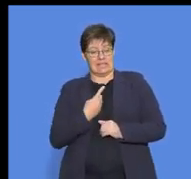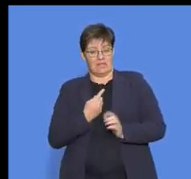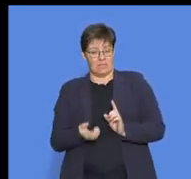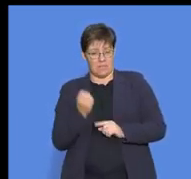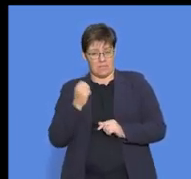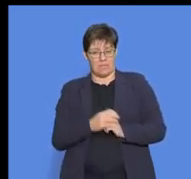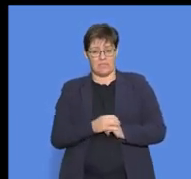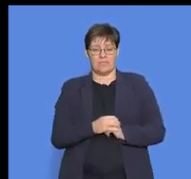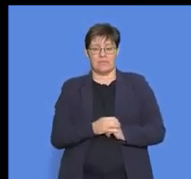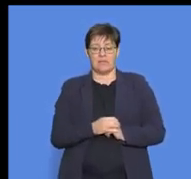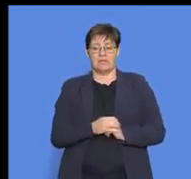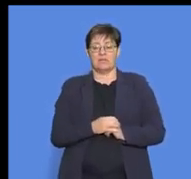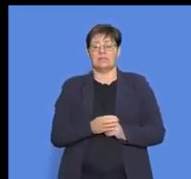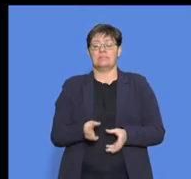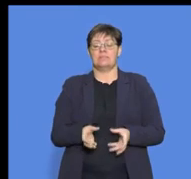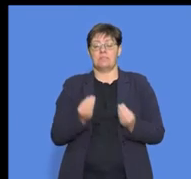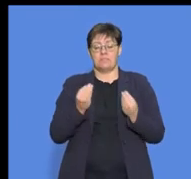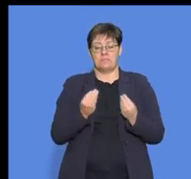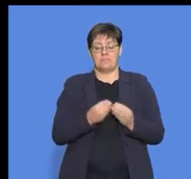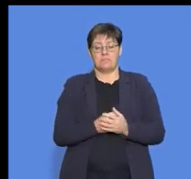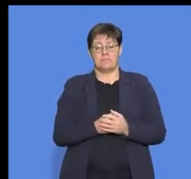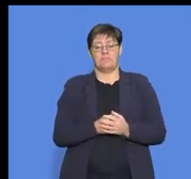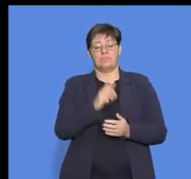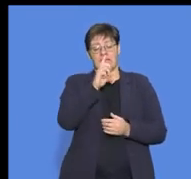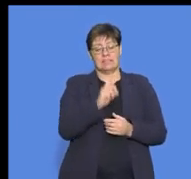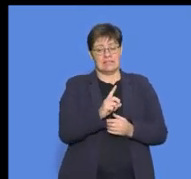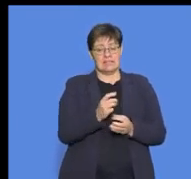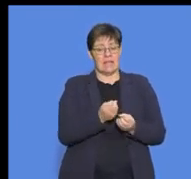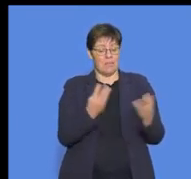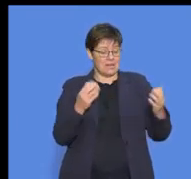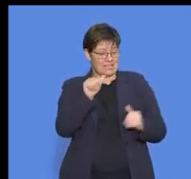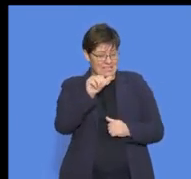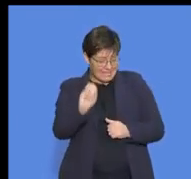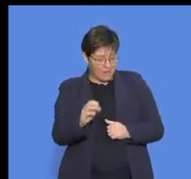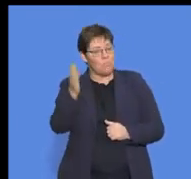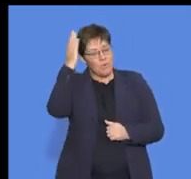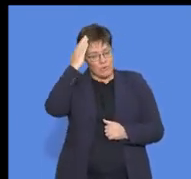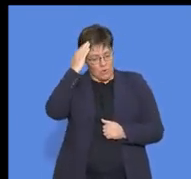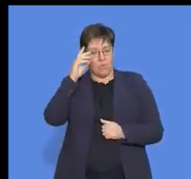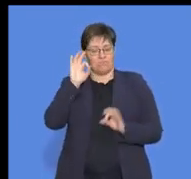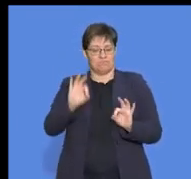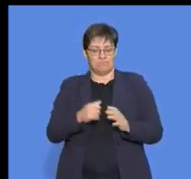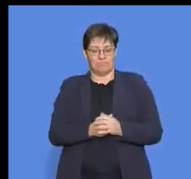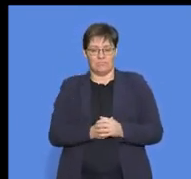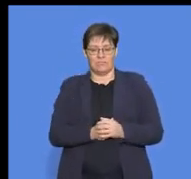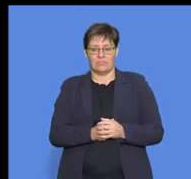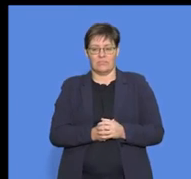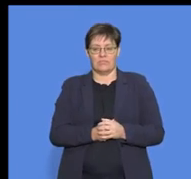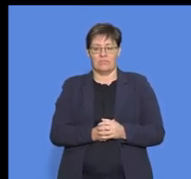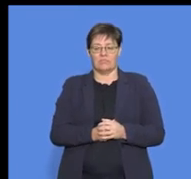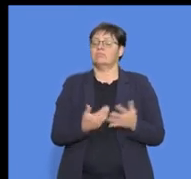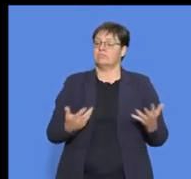value for D itself. And if we find D is 60, because remember that's what we're looking for, then we know we have a cyclic